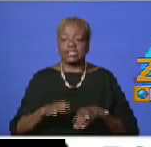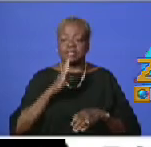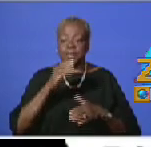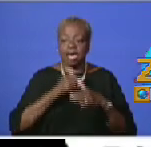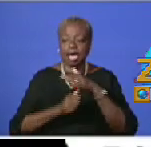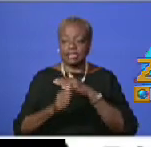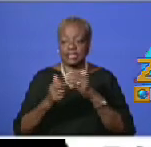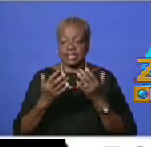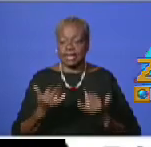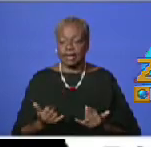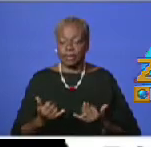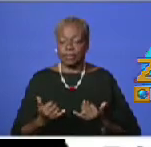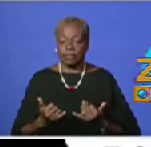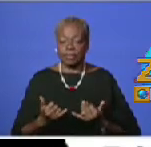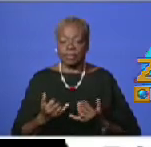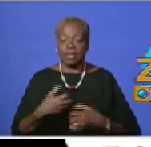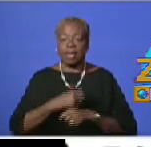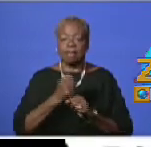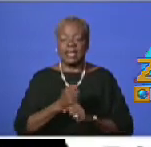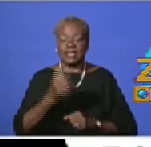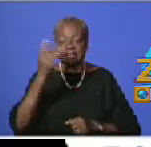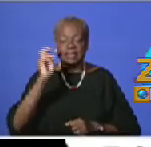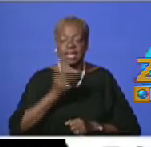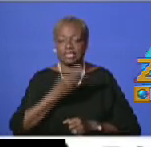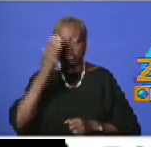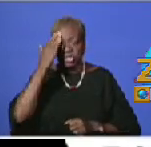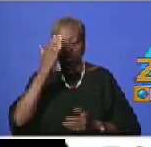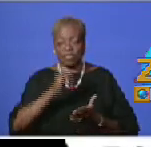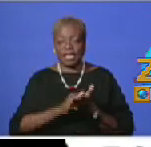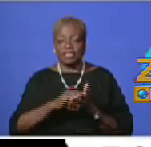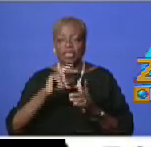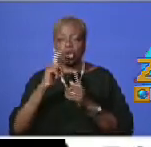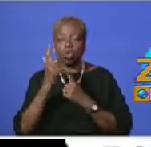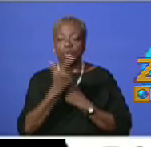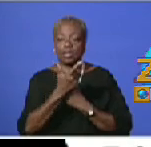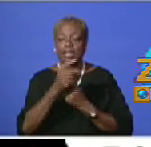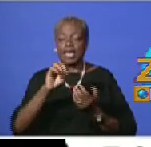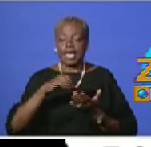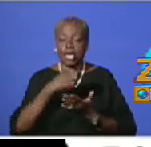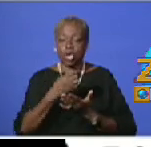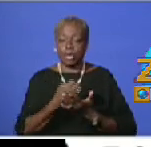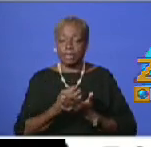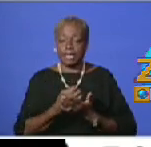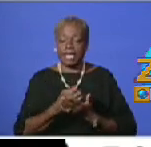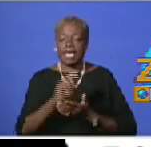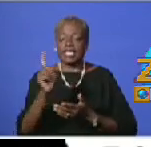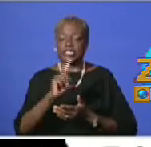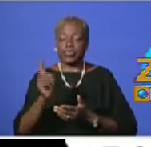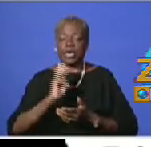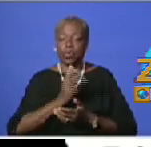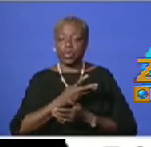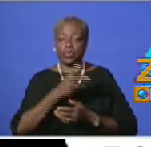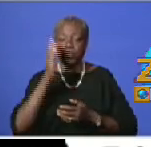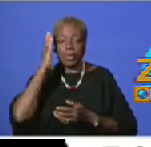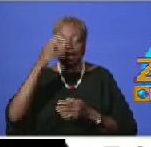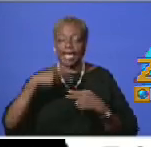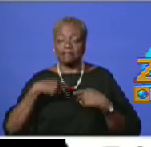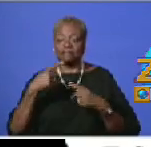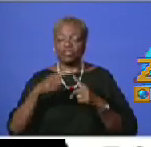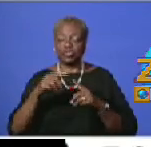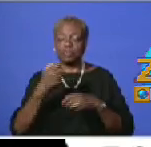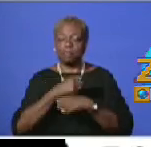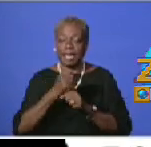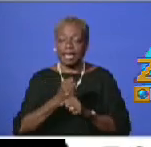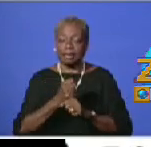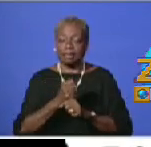now, it makes us aware that the local economy is where we're going to have to make the majority of our monies from until the tourist